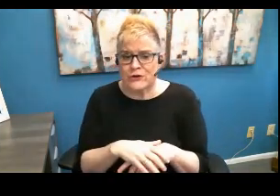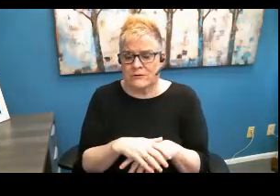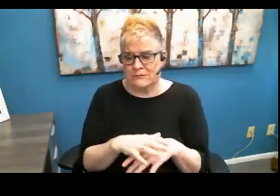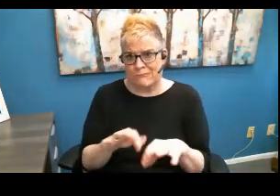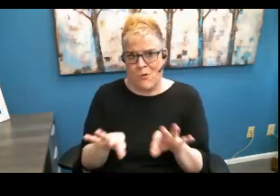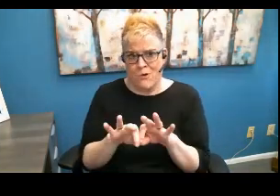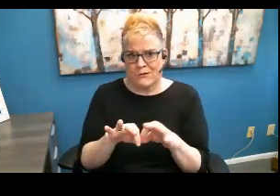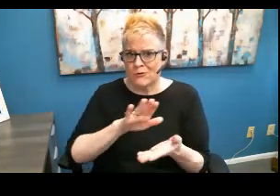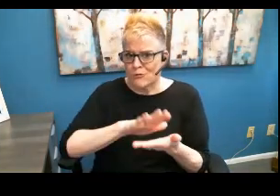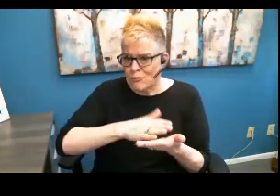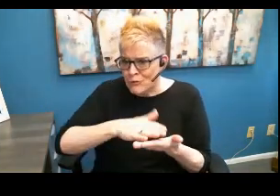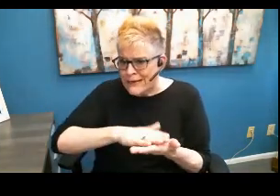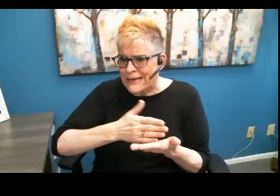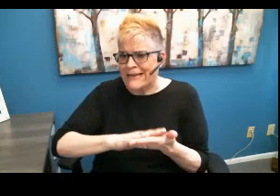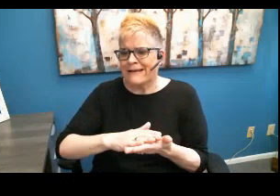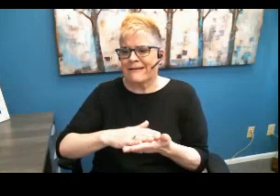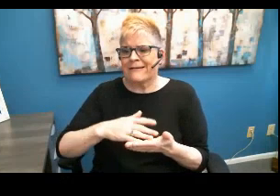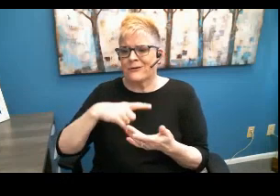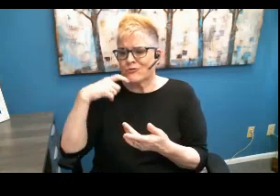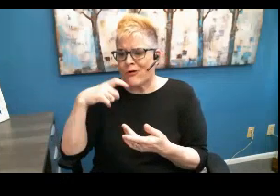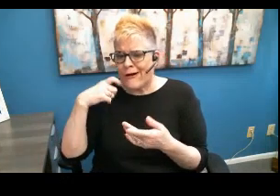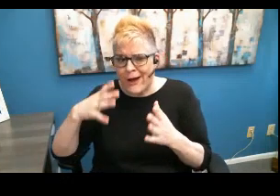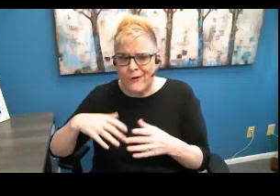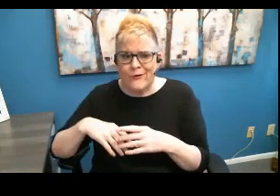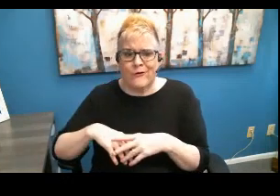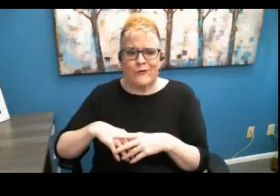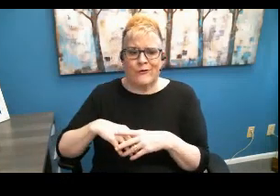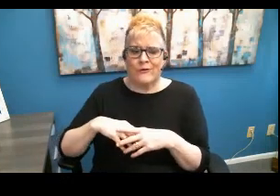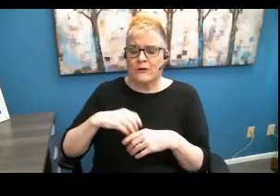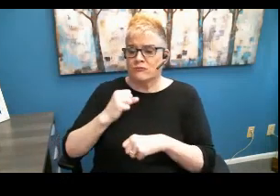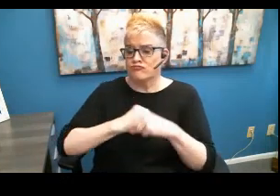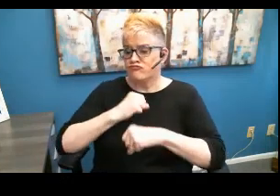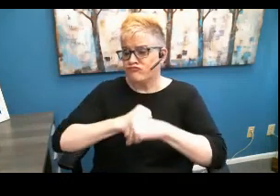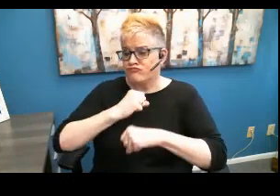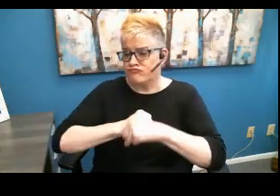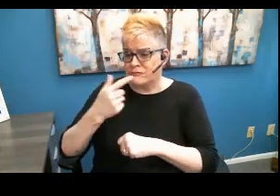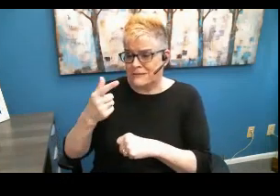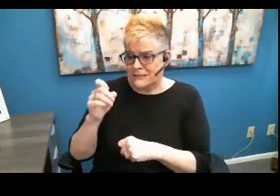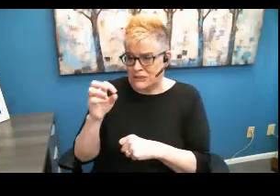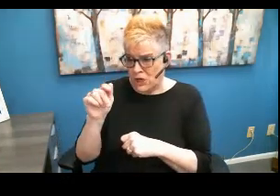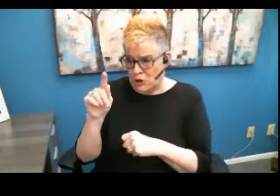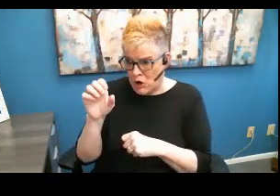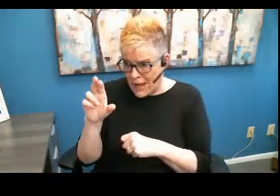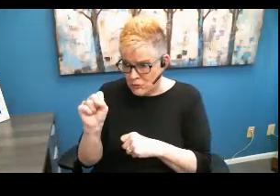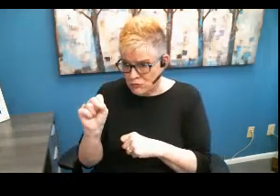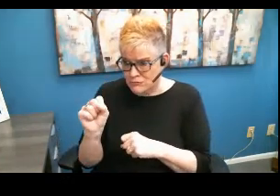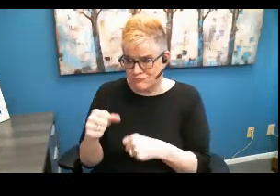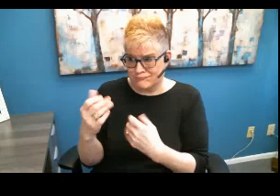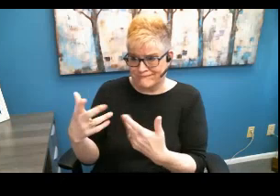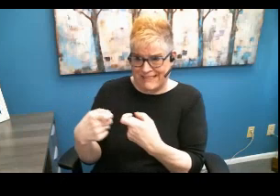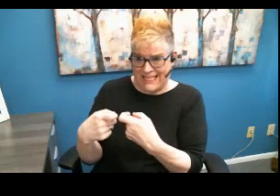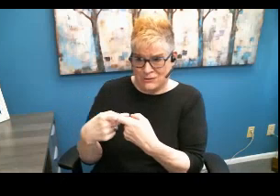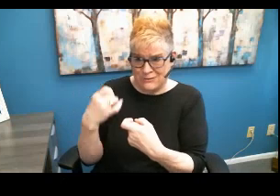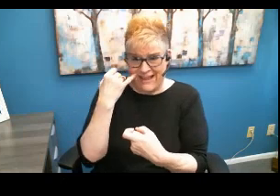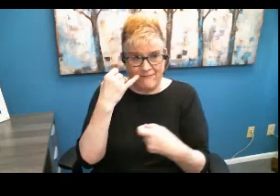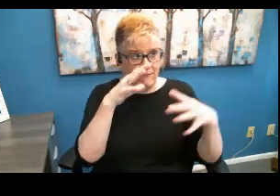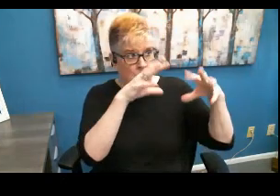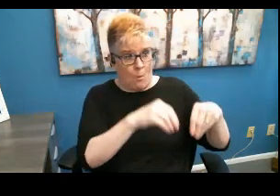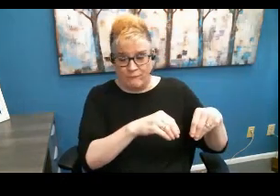course, cooking, clothes drying, generators are gas generators, natural gas generators that supply electricity in case of power